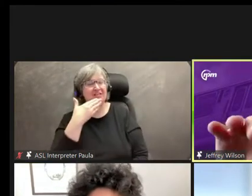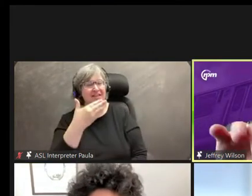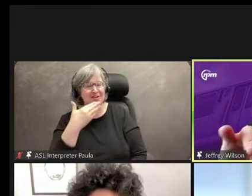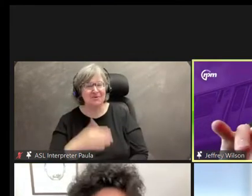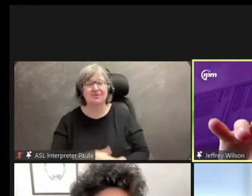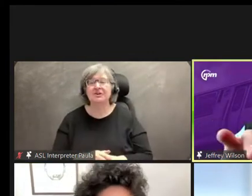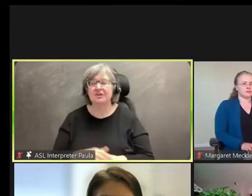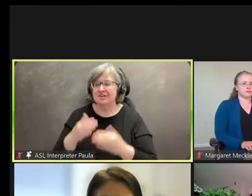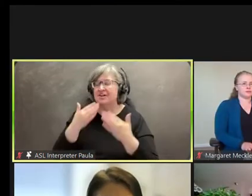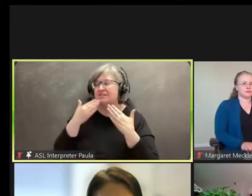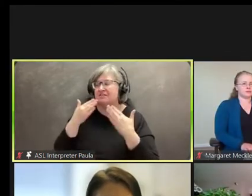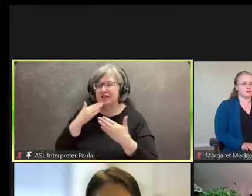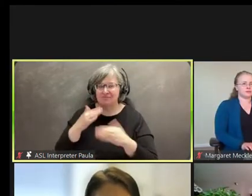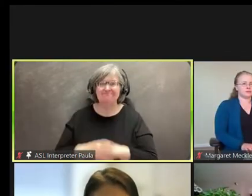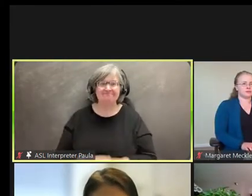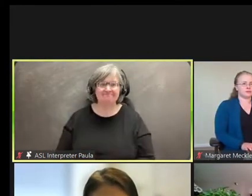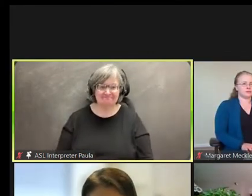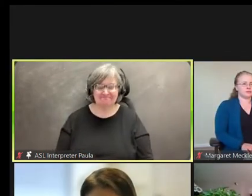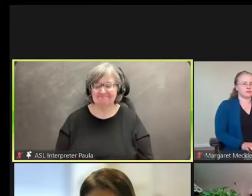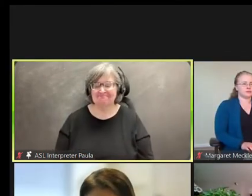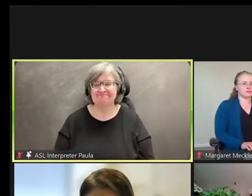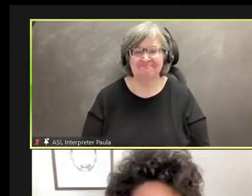everyone, for talking to us. Thank you.